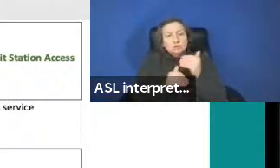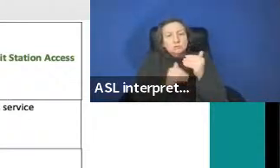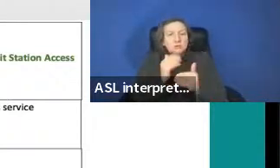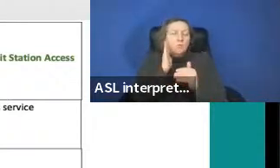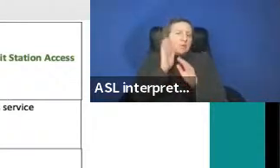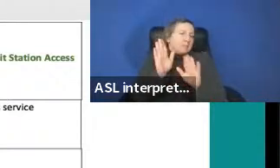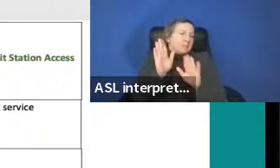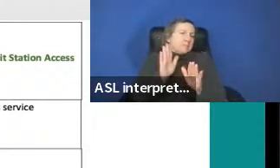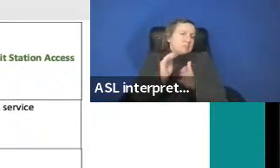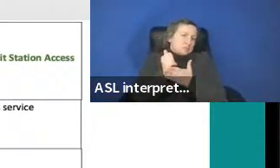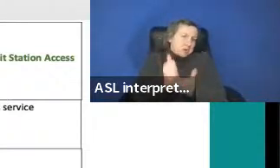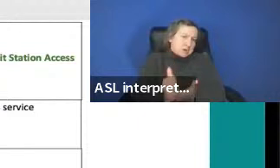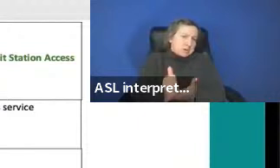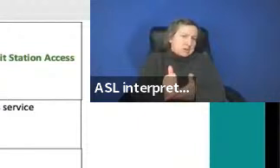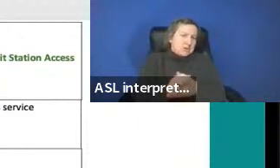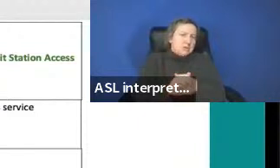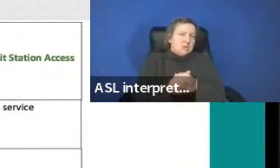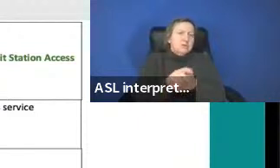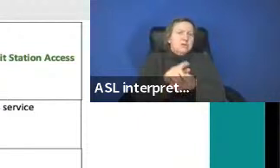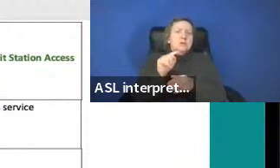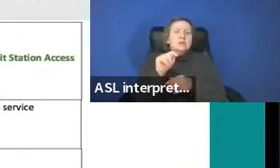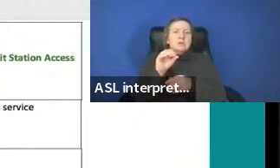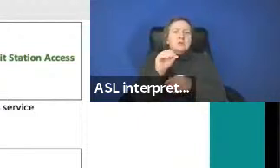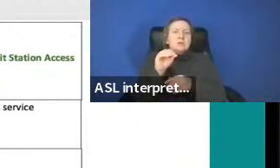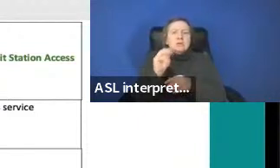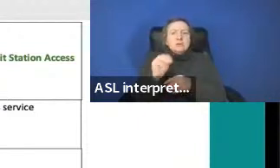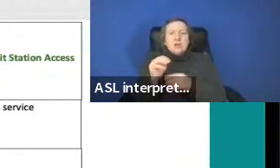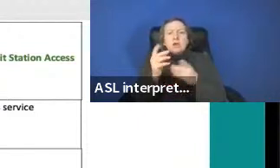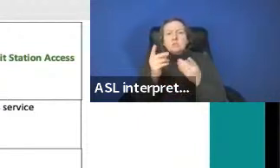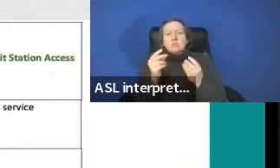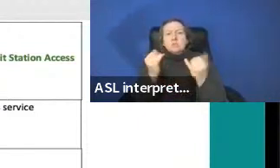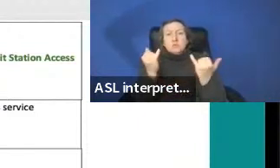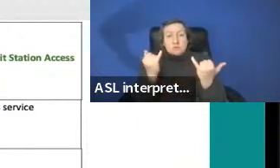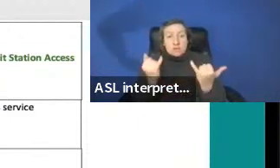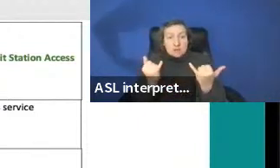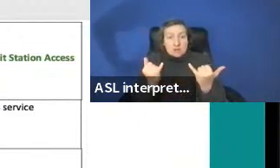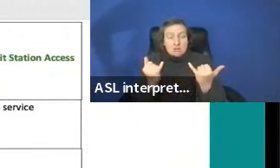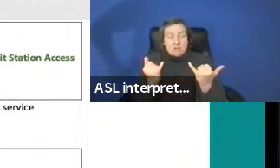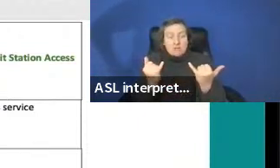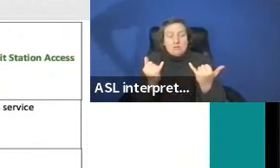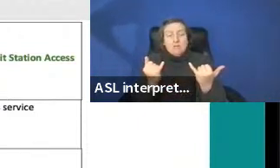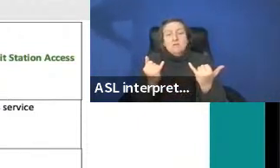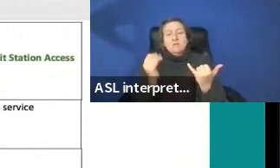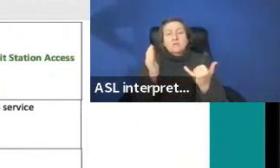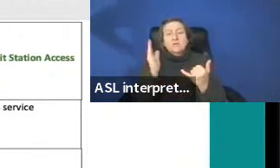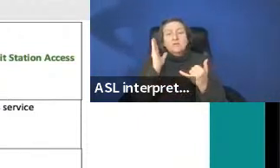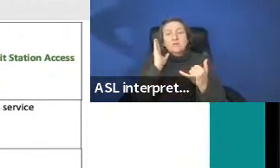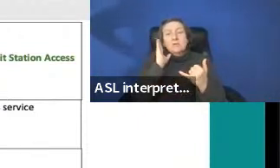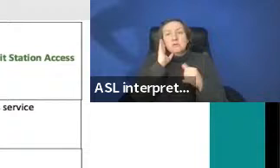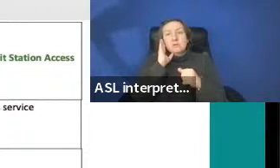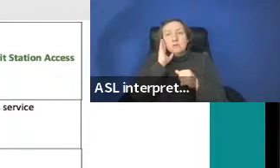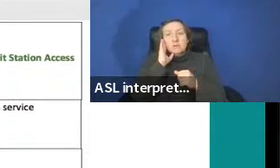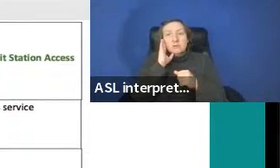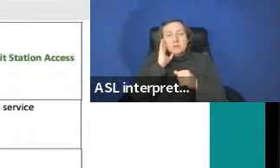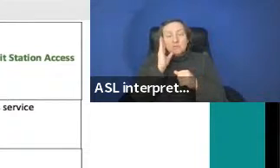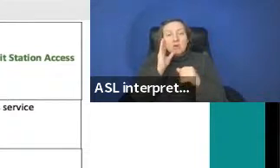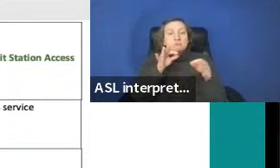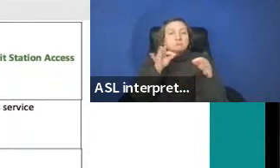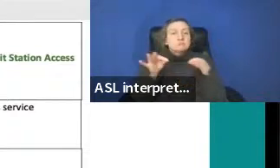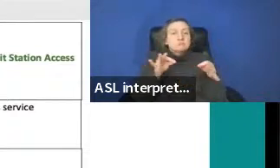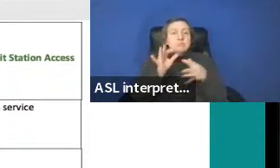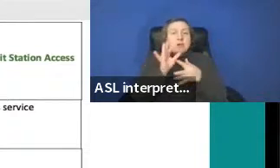great. So what Tom is going to do next is take you through option